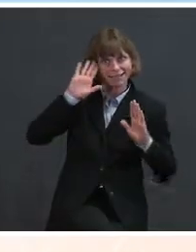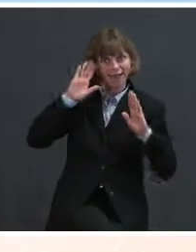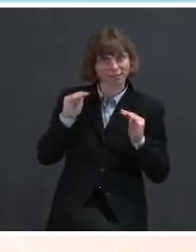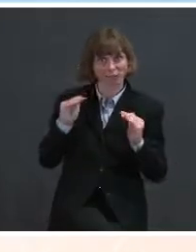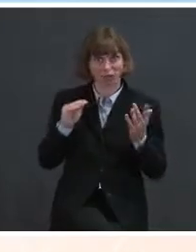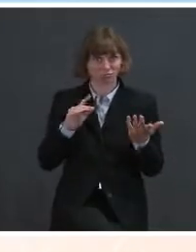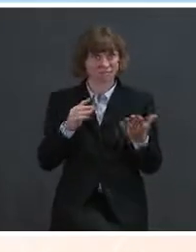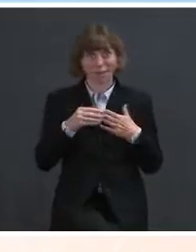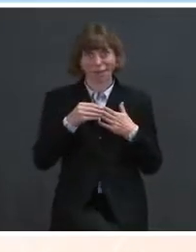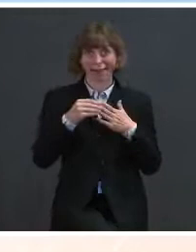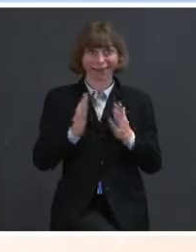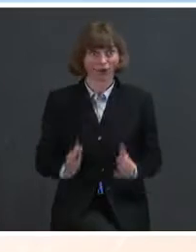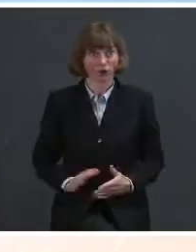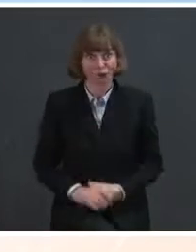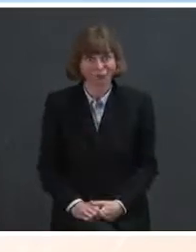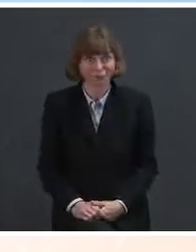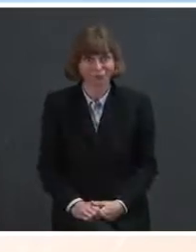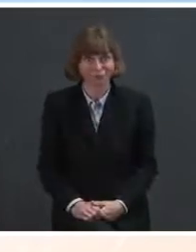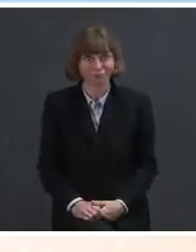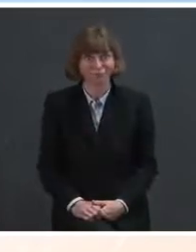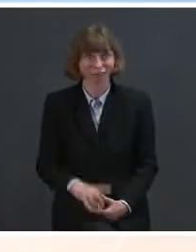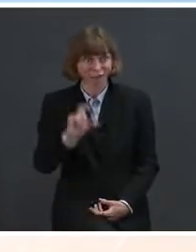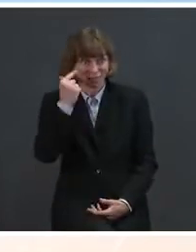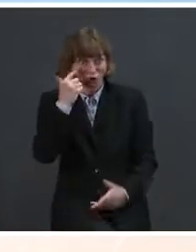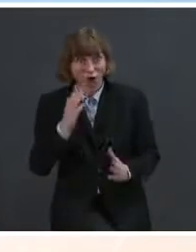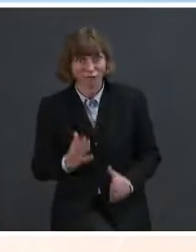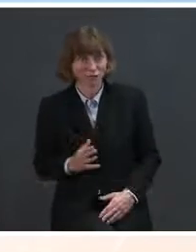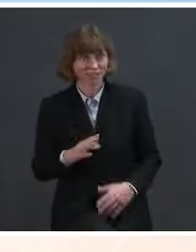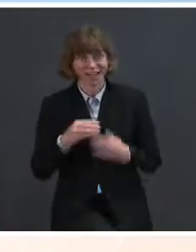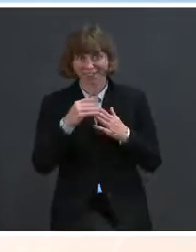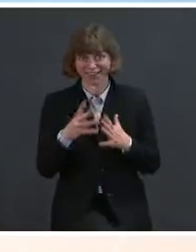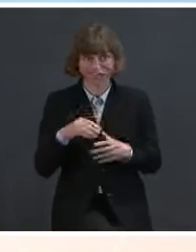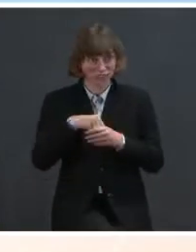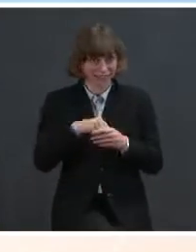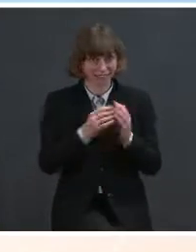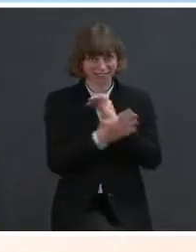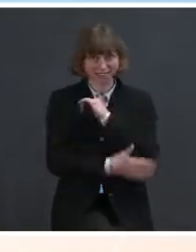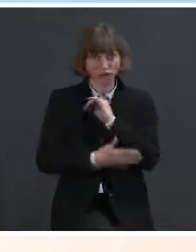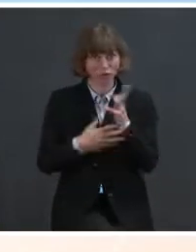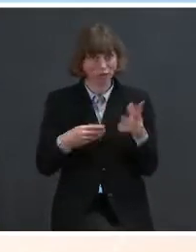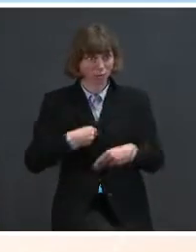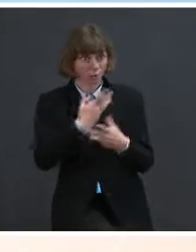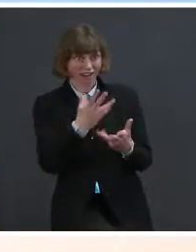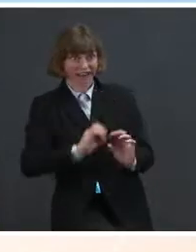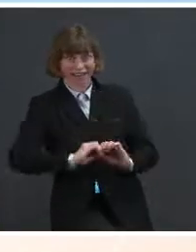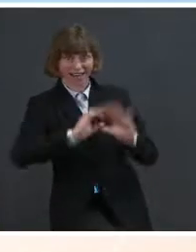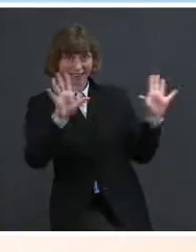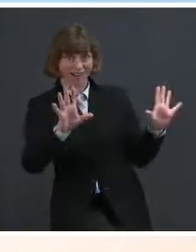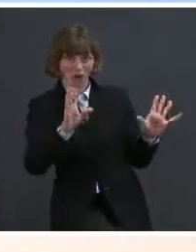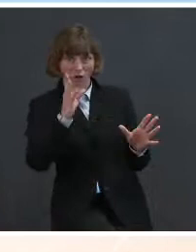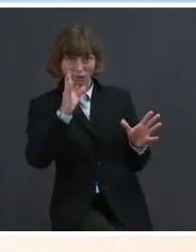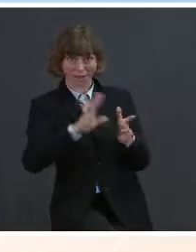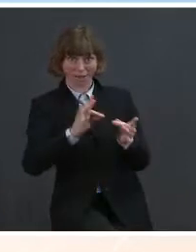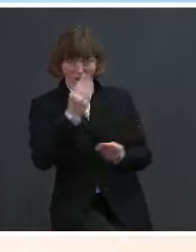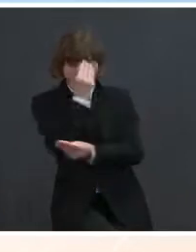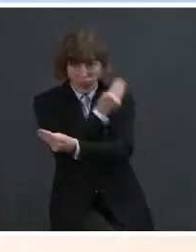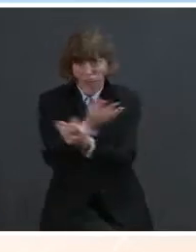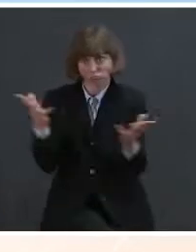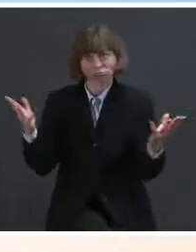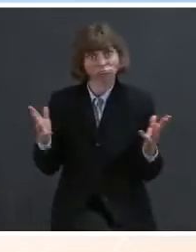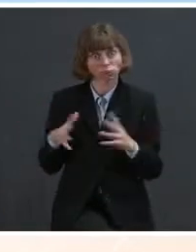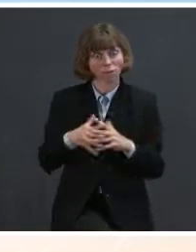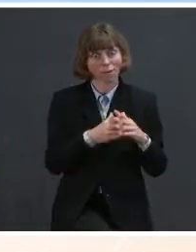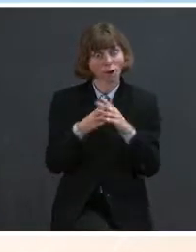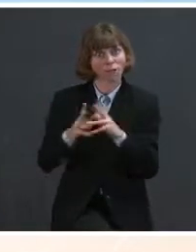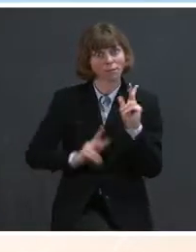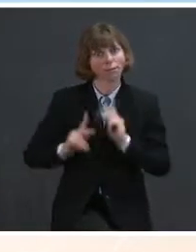leader of governors and leaders in the country of when, and providing some clarity to the American public about when they can expect